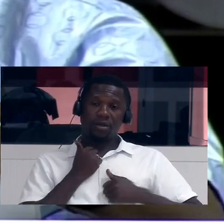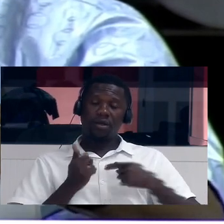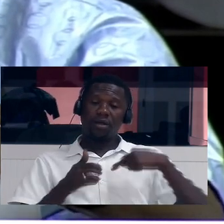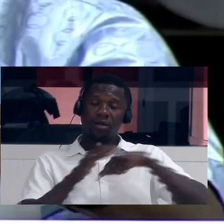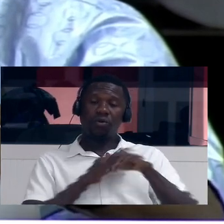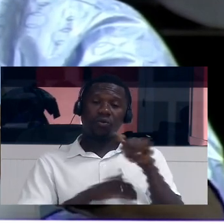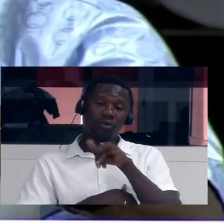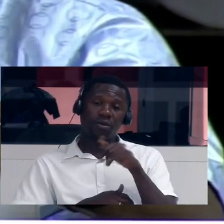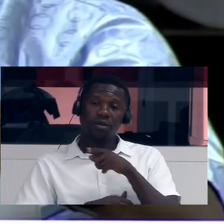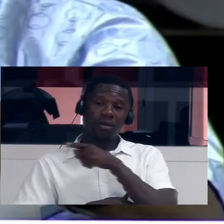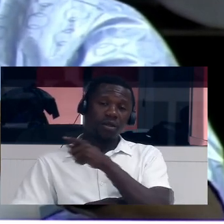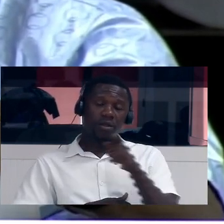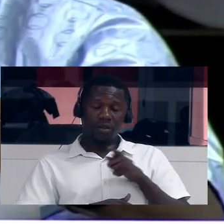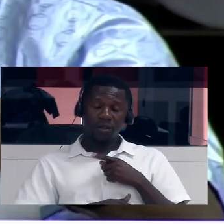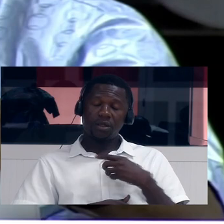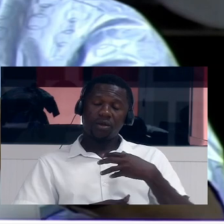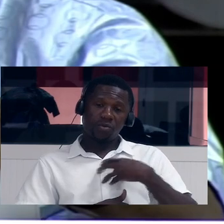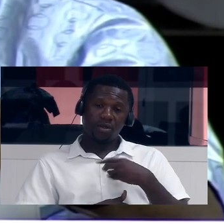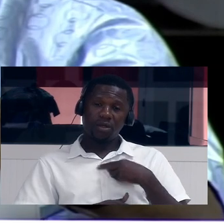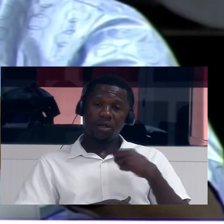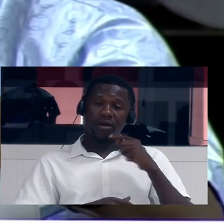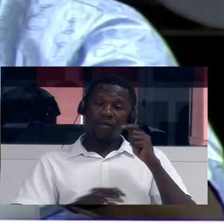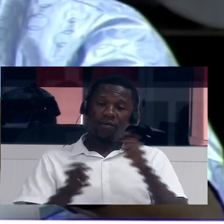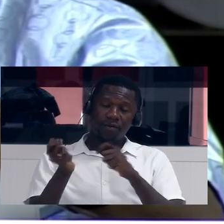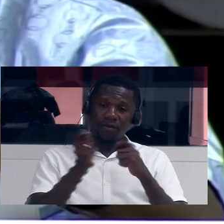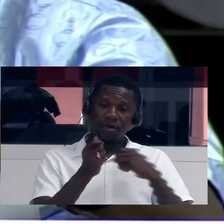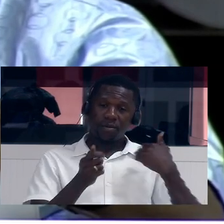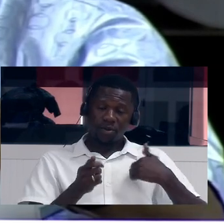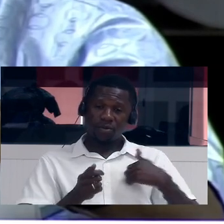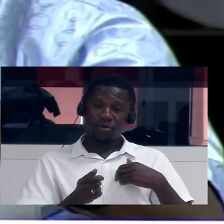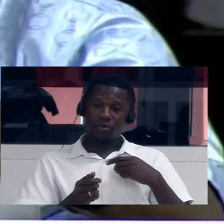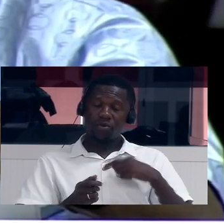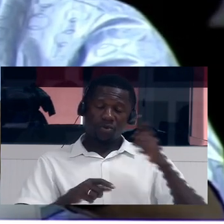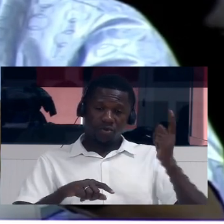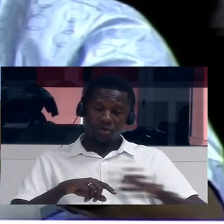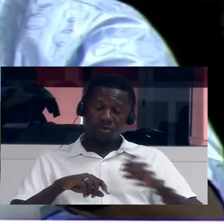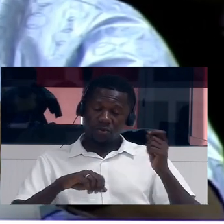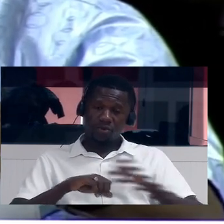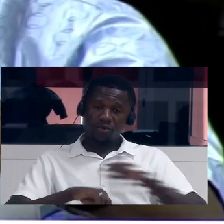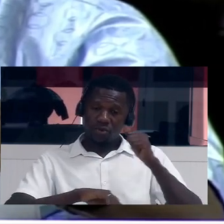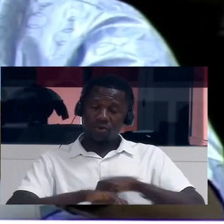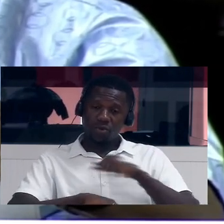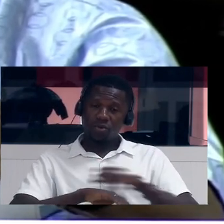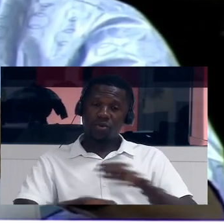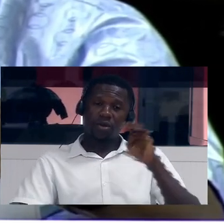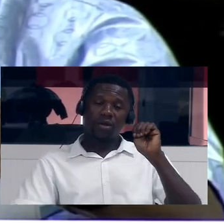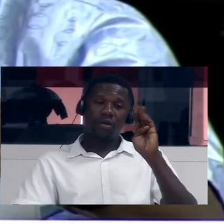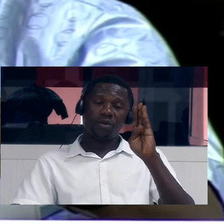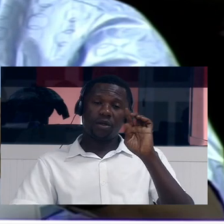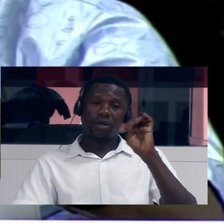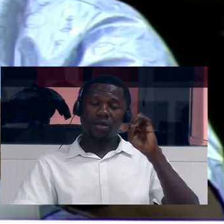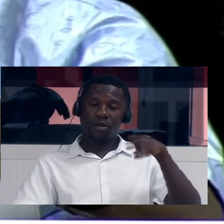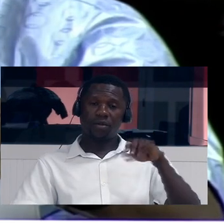which they demanded that the fire officers who tortured Ibrahima Barry be brought to justice, that those